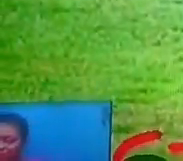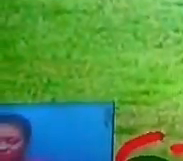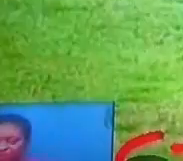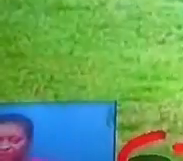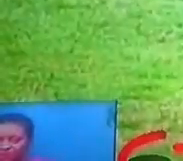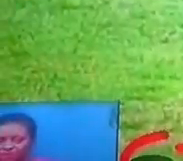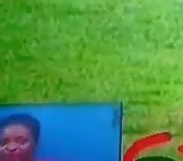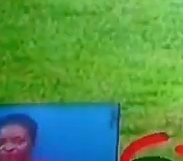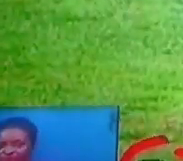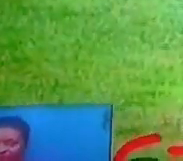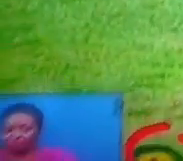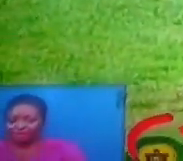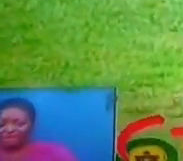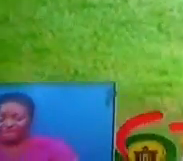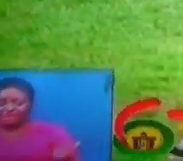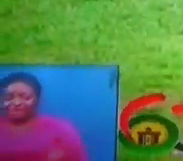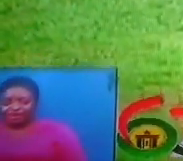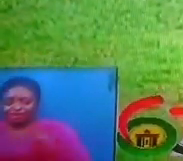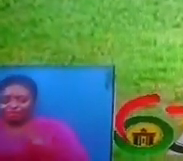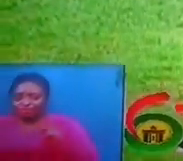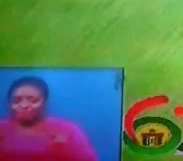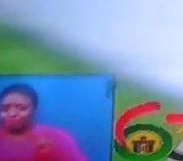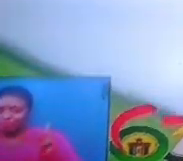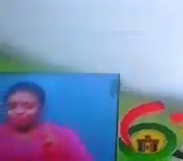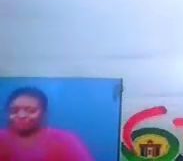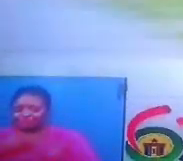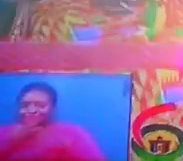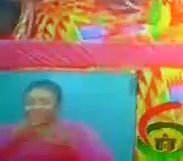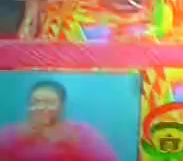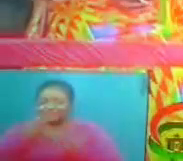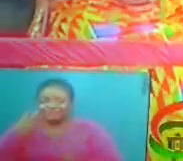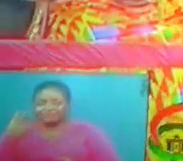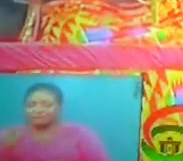And the response from the crowd is...